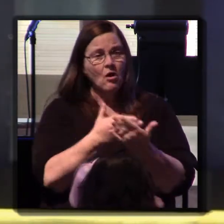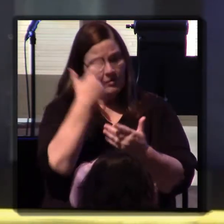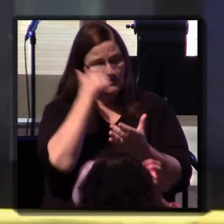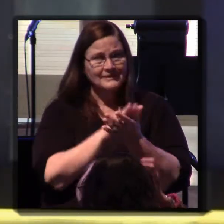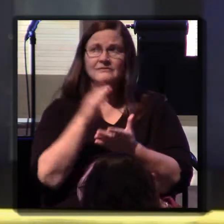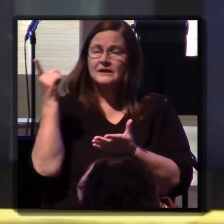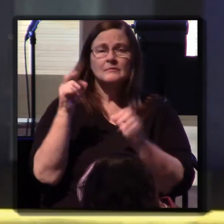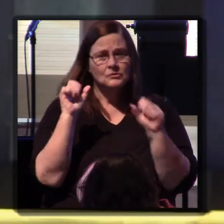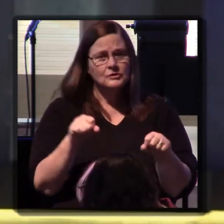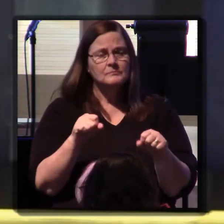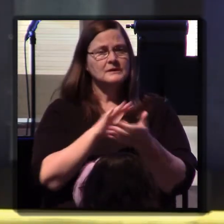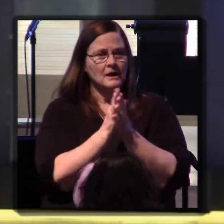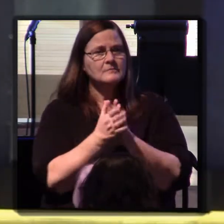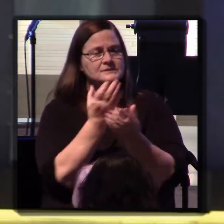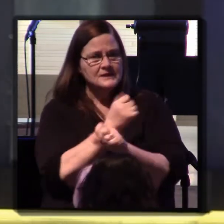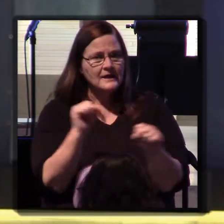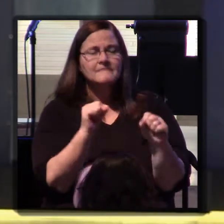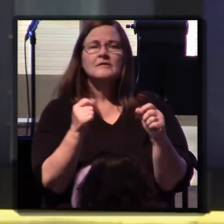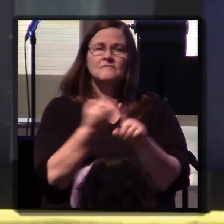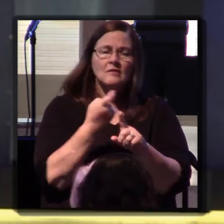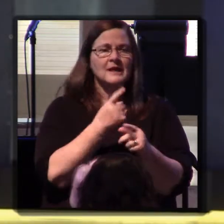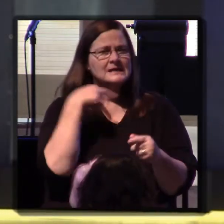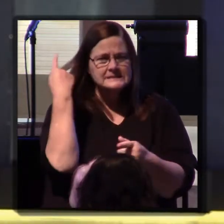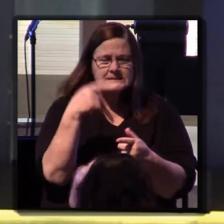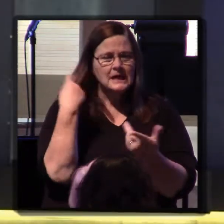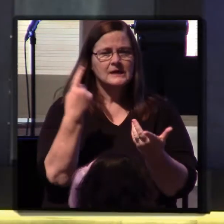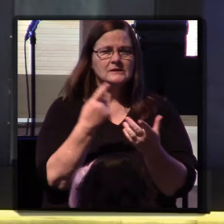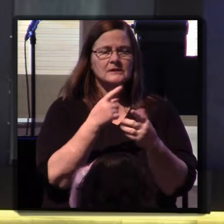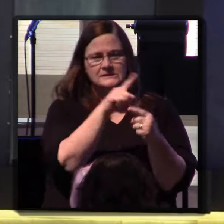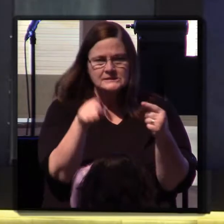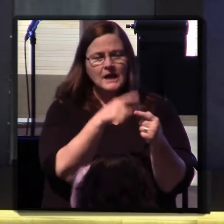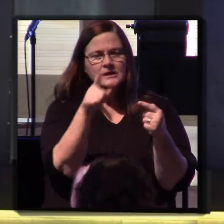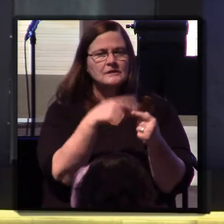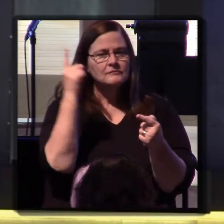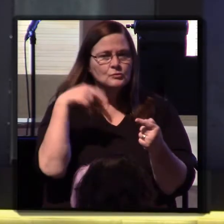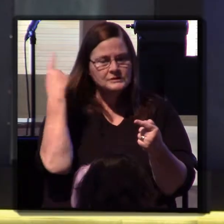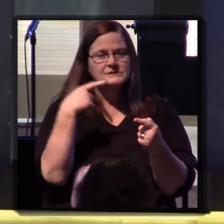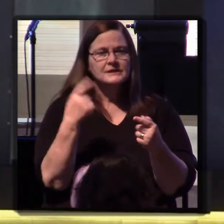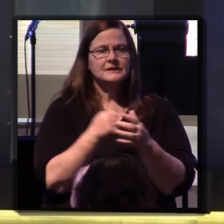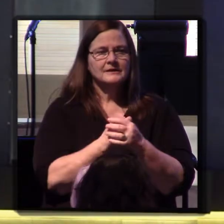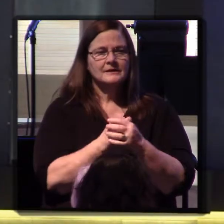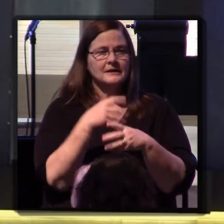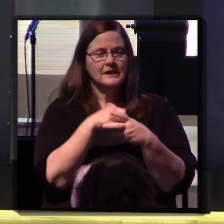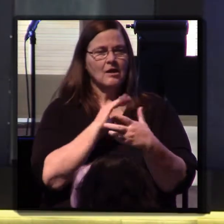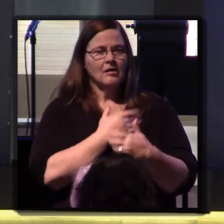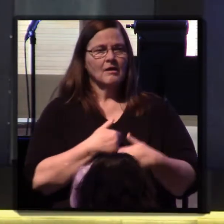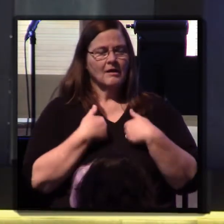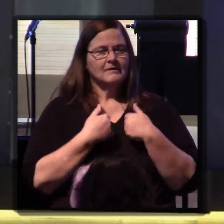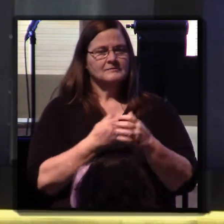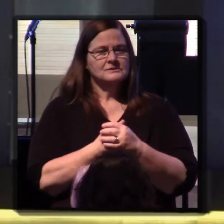life as an atoning sacrifice so that all who would believe in him could be saved from that sin cycle, from that lunacy, from